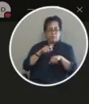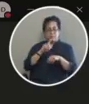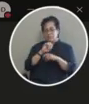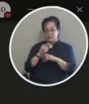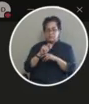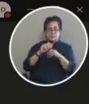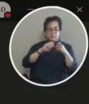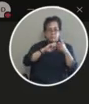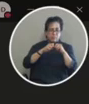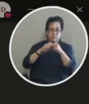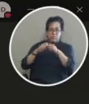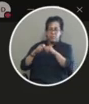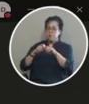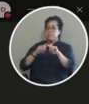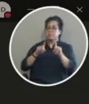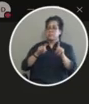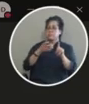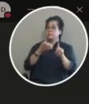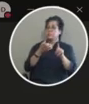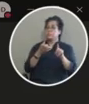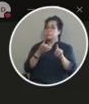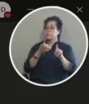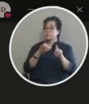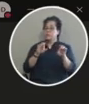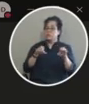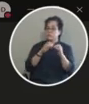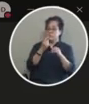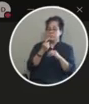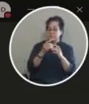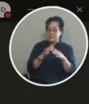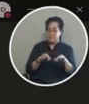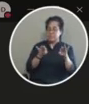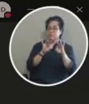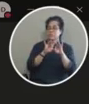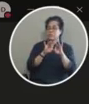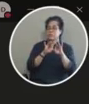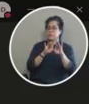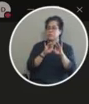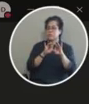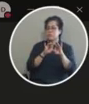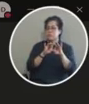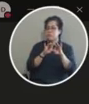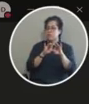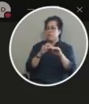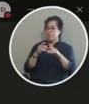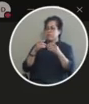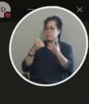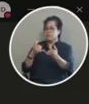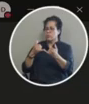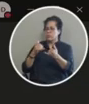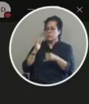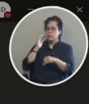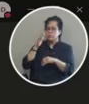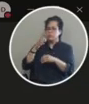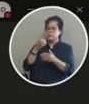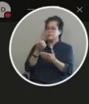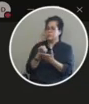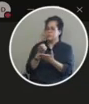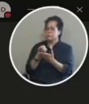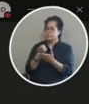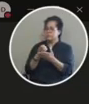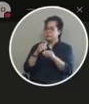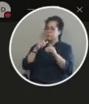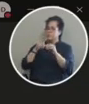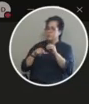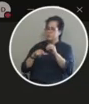all the troubles, but if you want to do something significant to bolster the current and future economy of